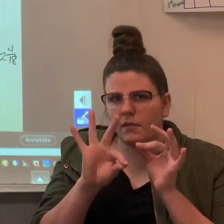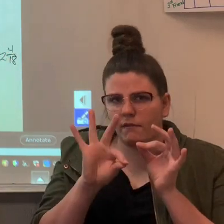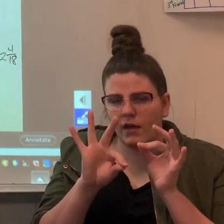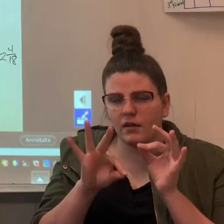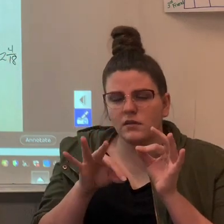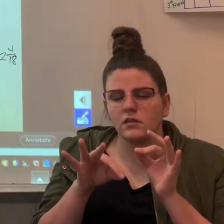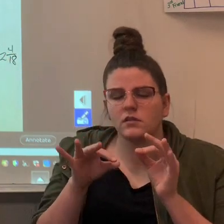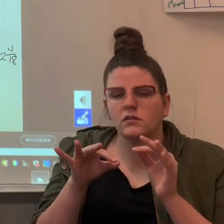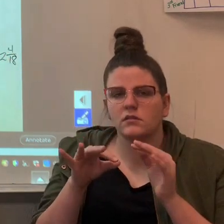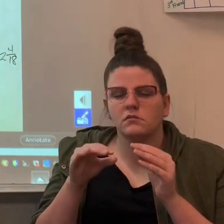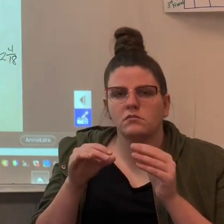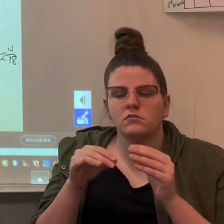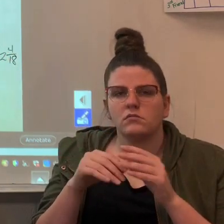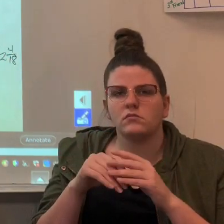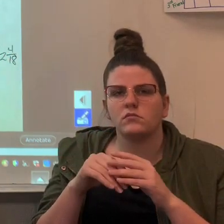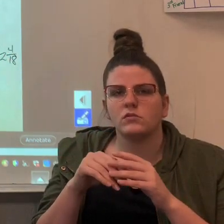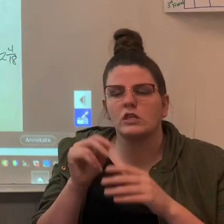here.